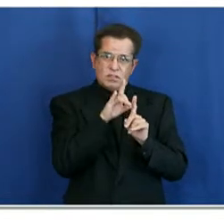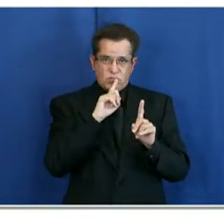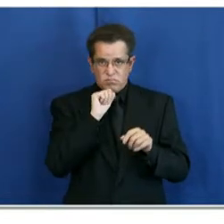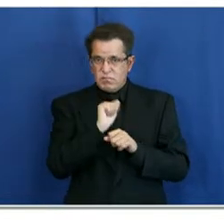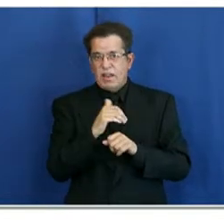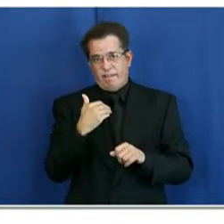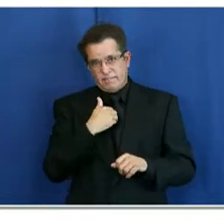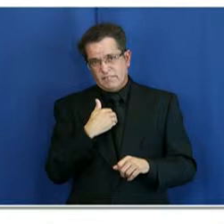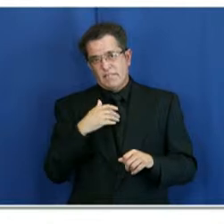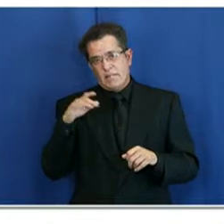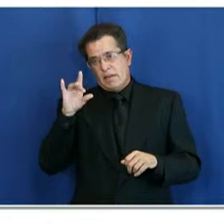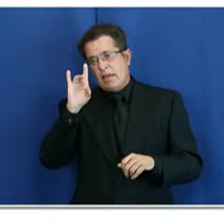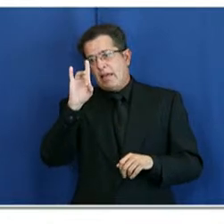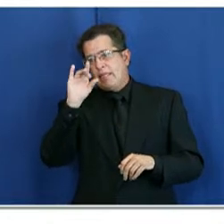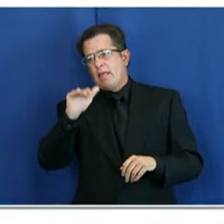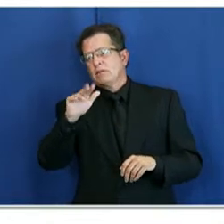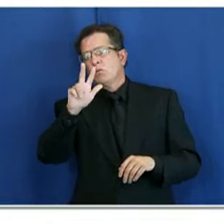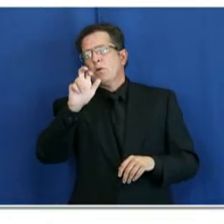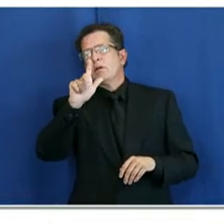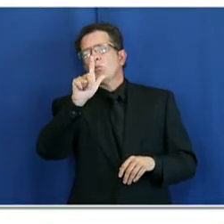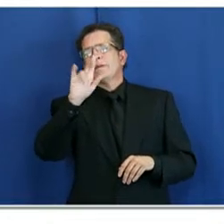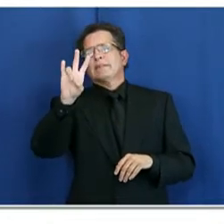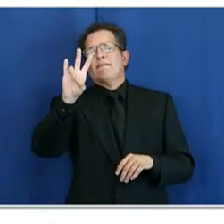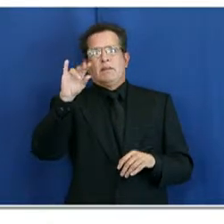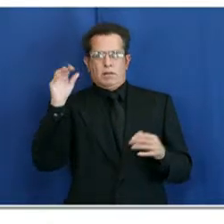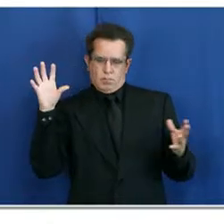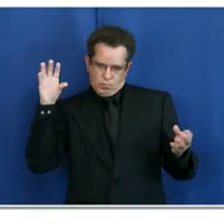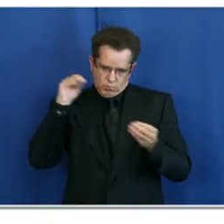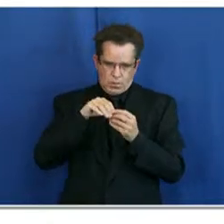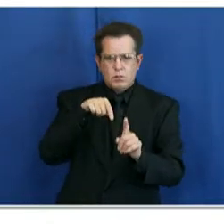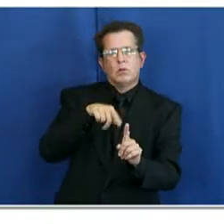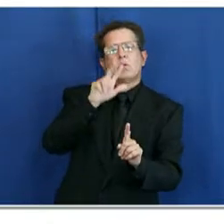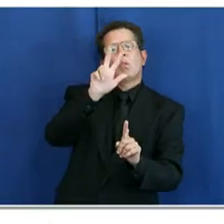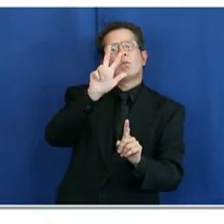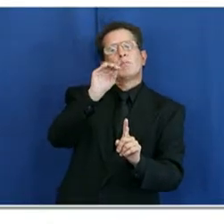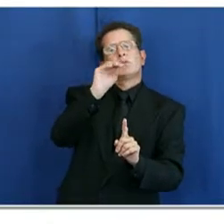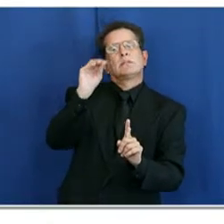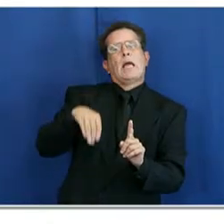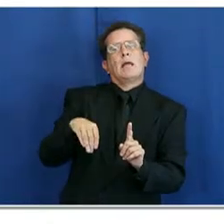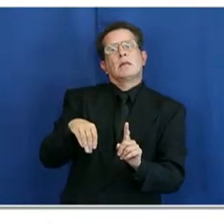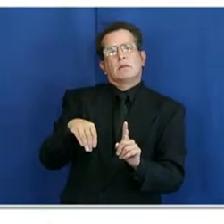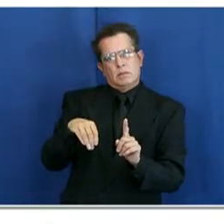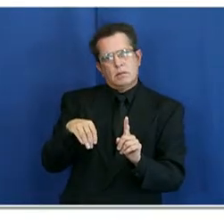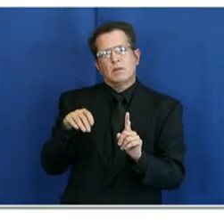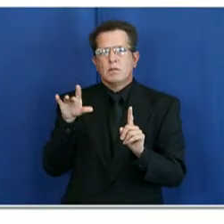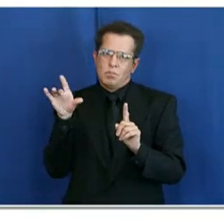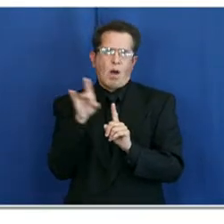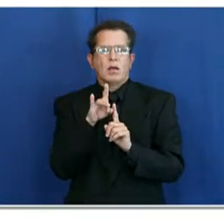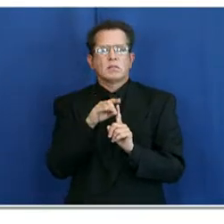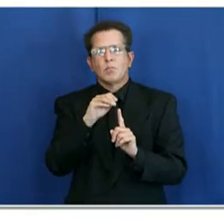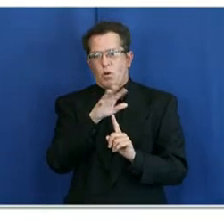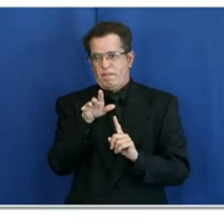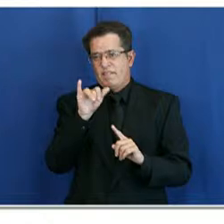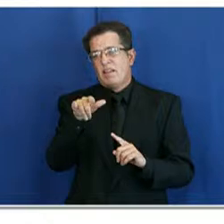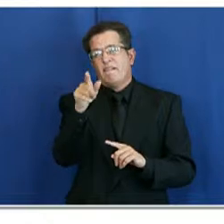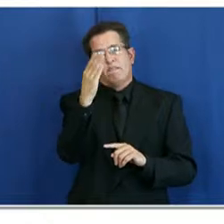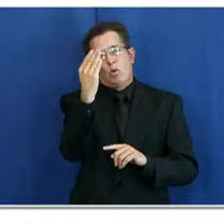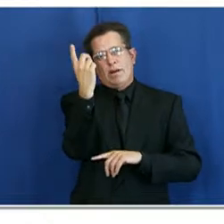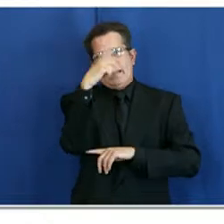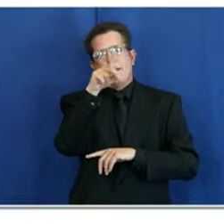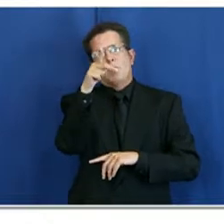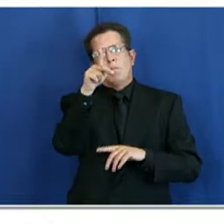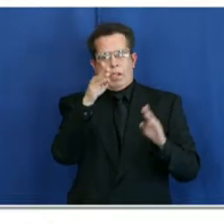of 8,327 tests total for a 3% percentage of positive. Again, the purple line there reflecting the 14-day rolling